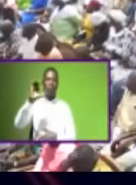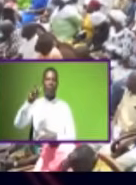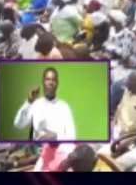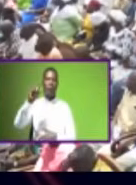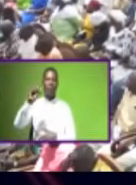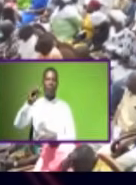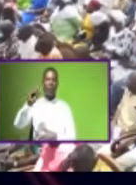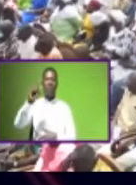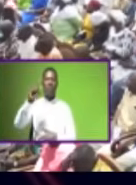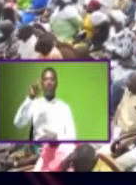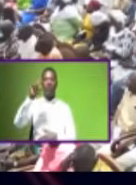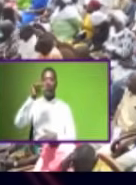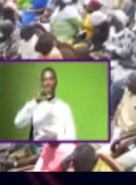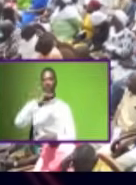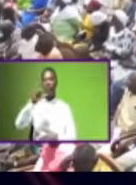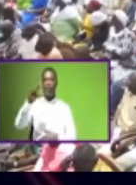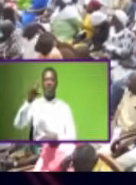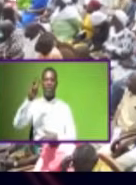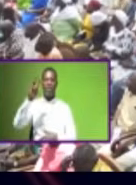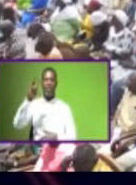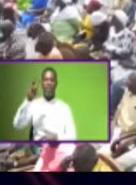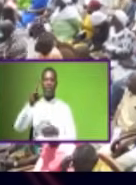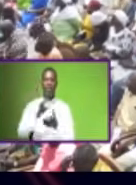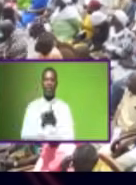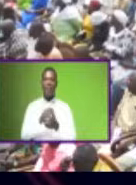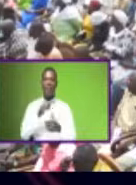Acts chapter 4, verse 16. Yeah.